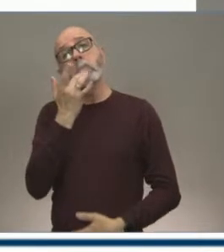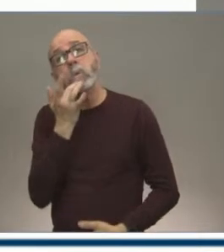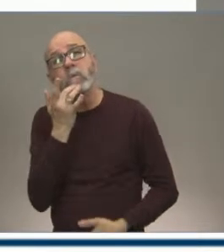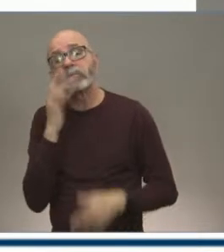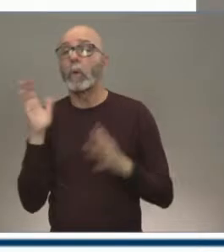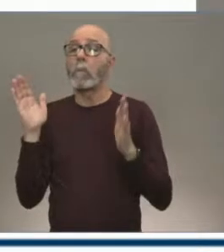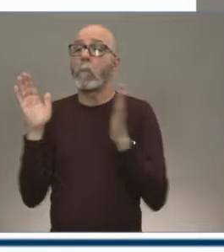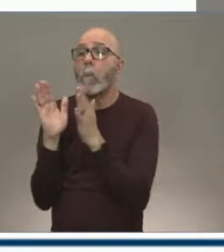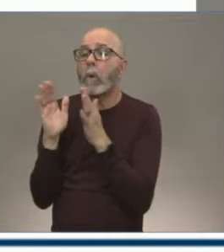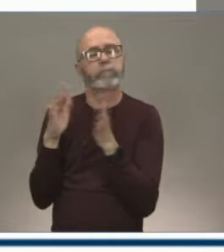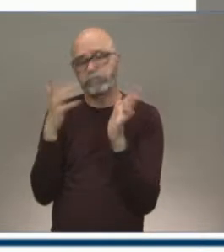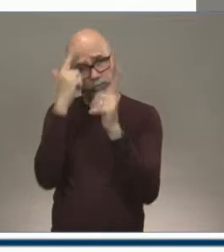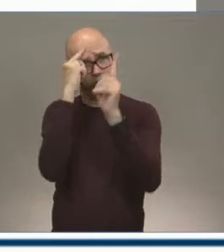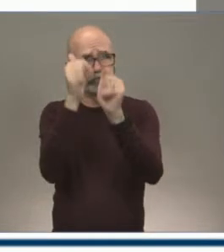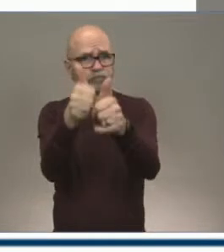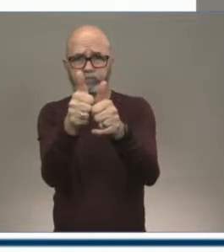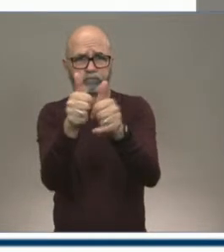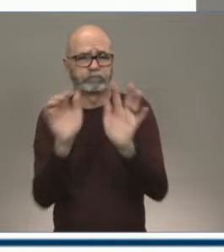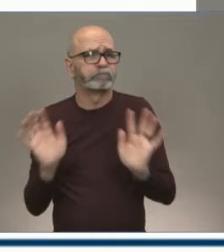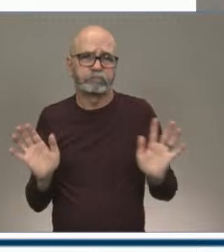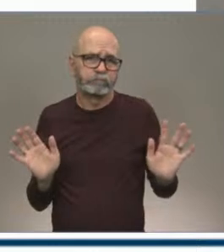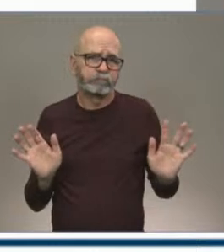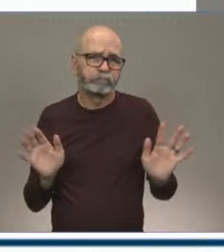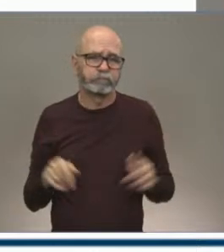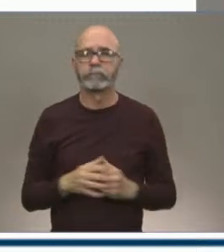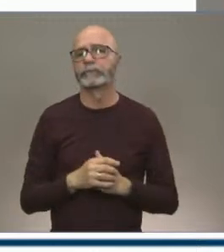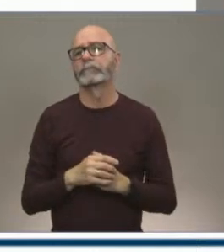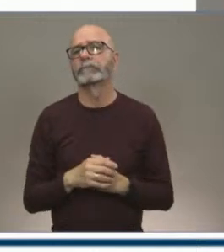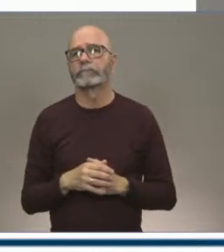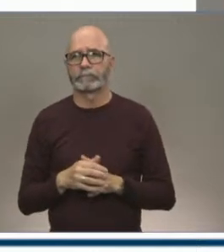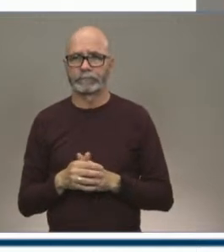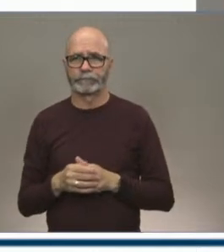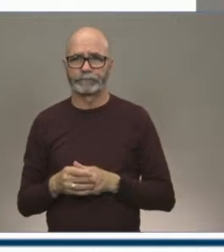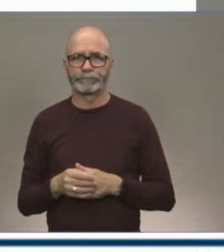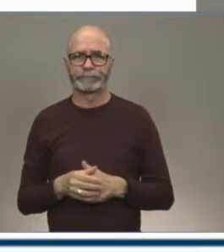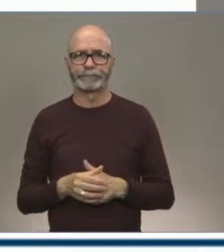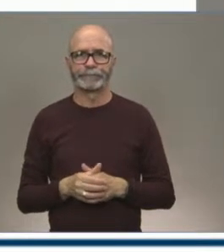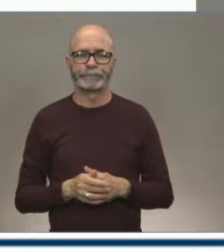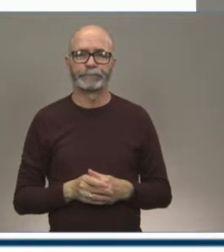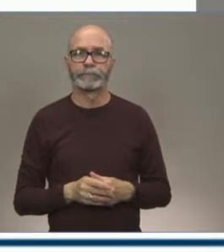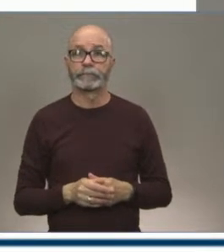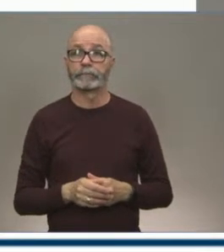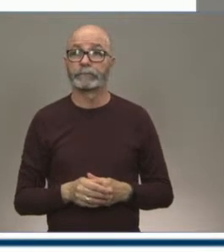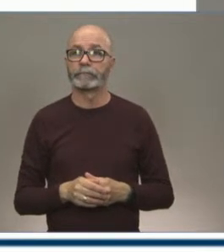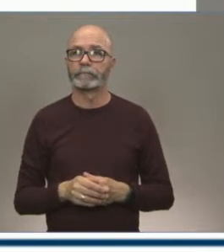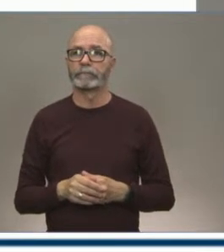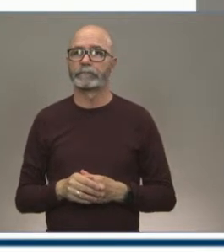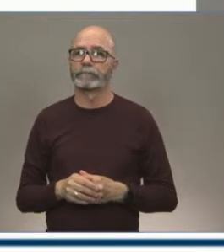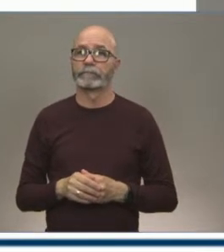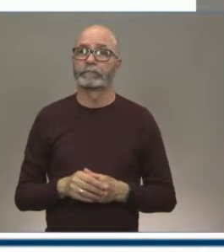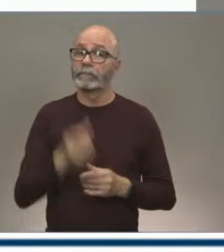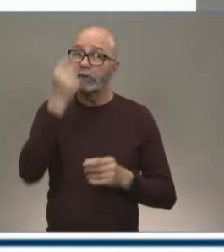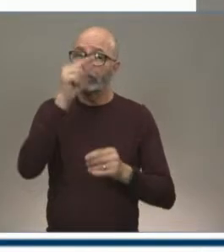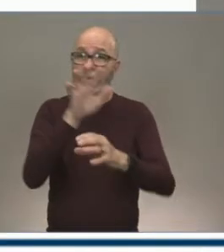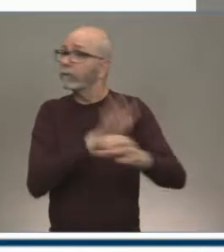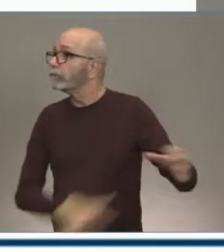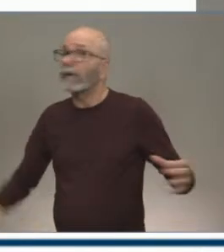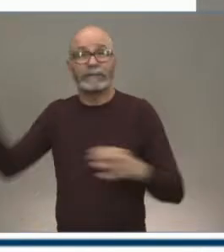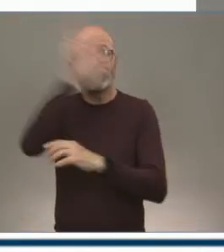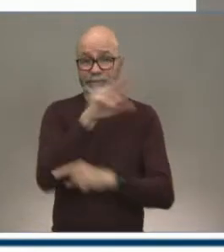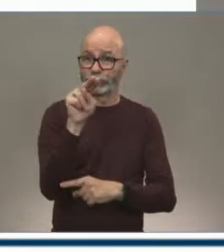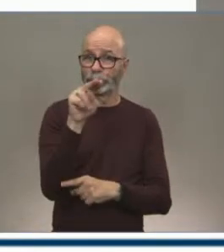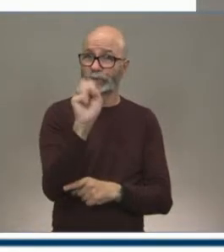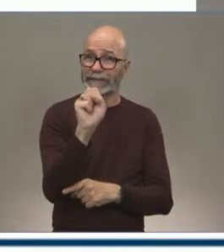wait and wait to go to one of those clinics as well. For all Nova Scotians, we will get to you over the